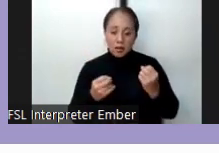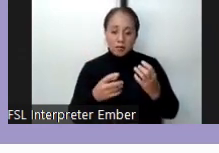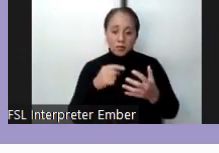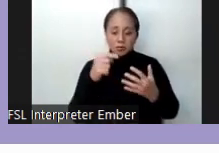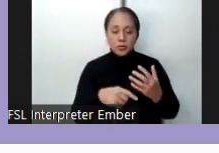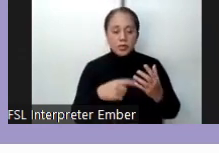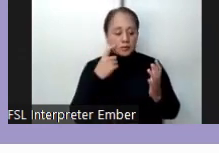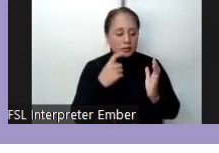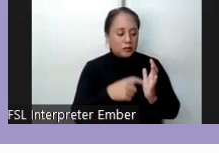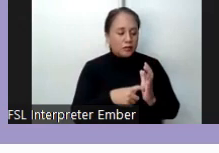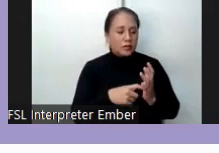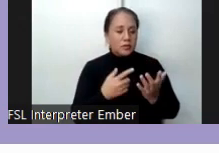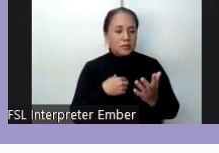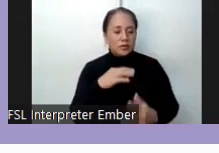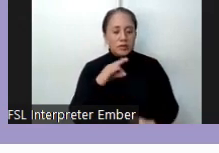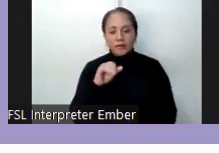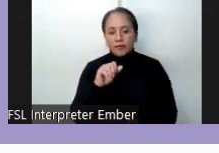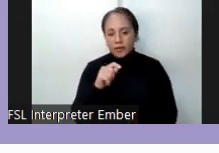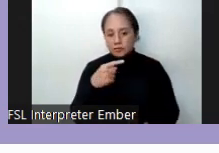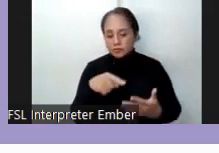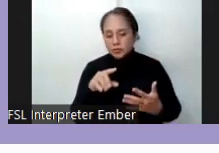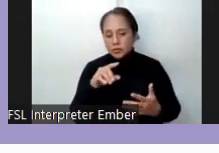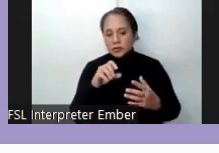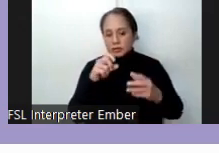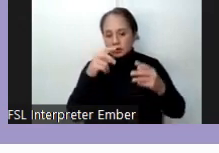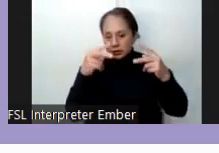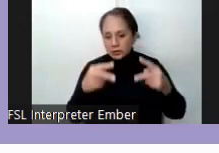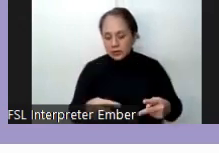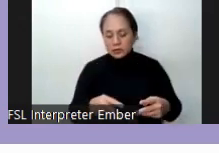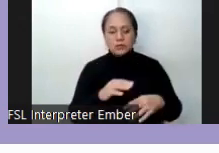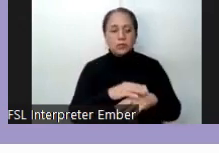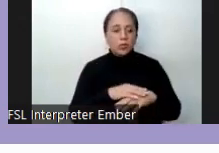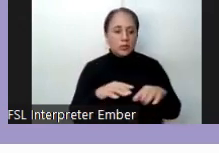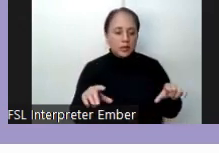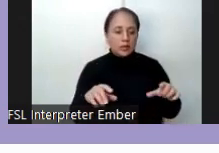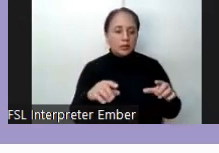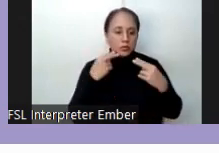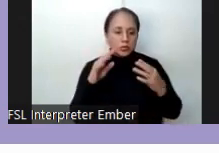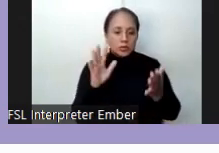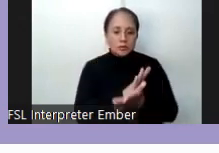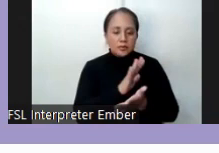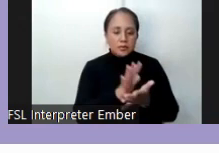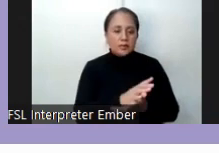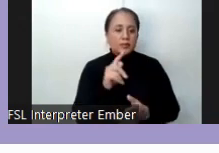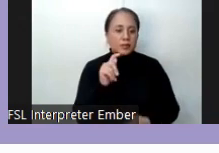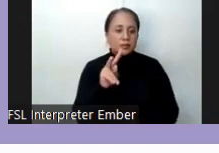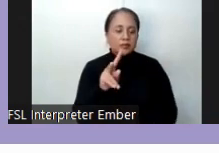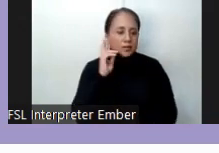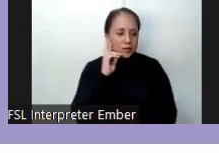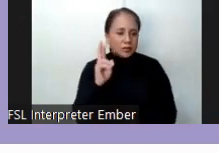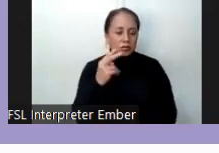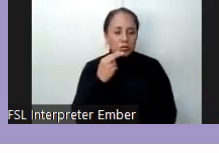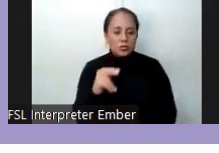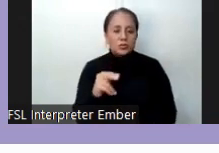who identified fact-checking sites, print and online newspapers, and TV and radio news channels